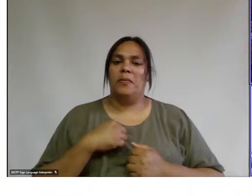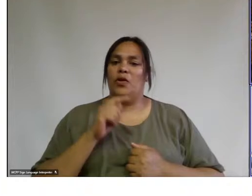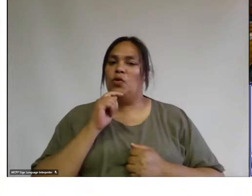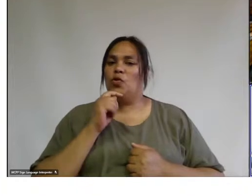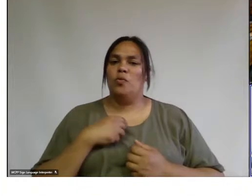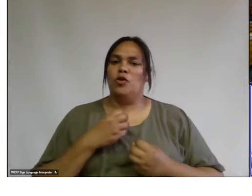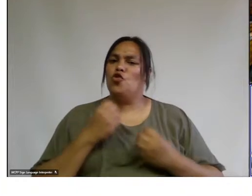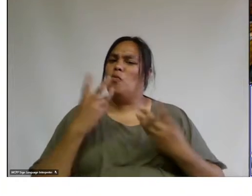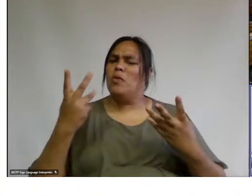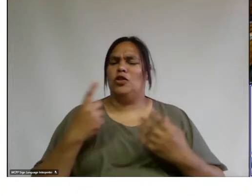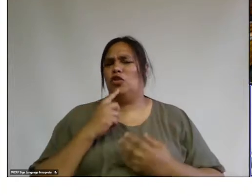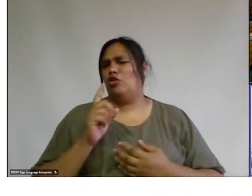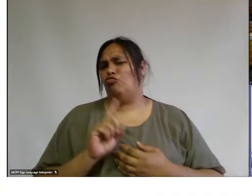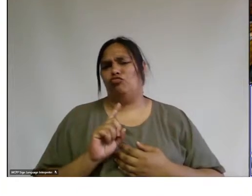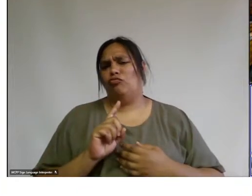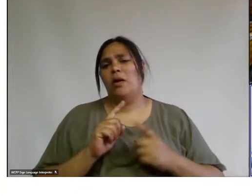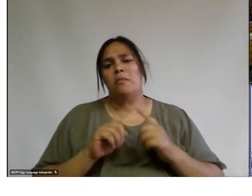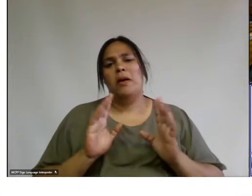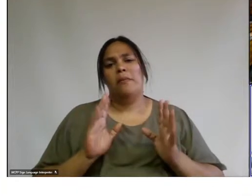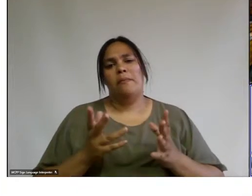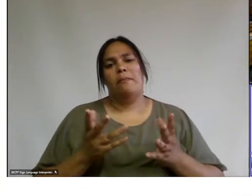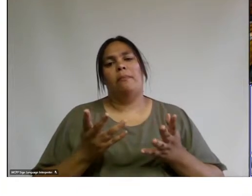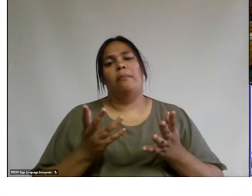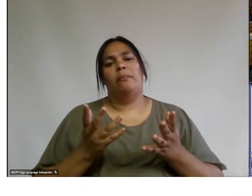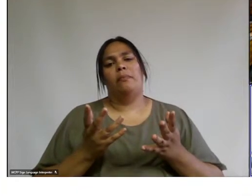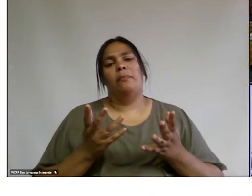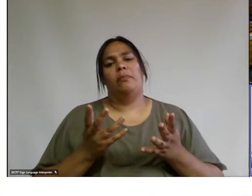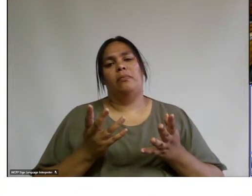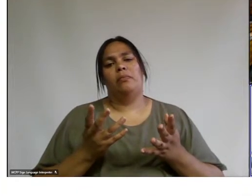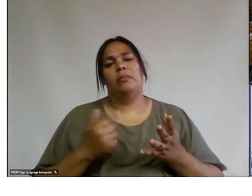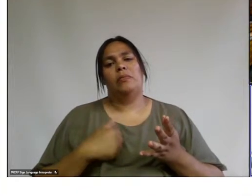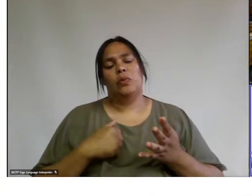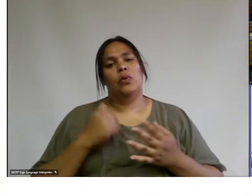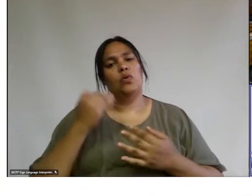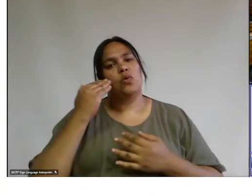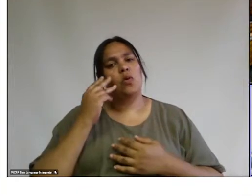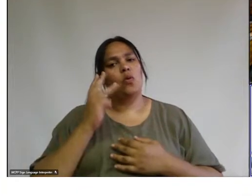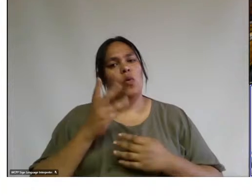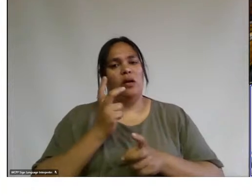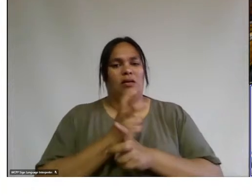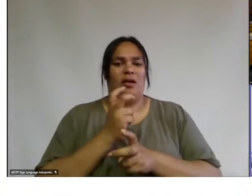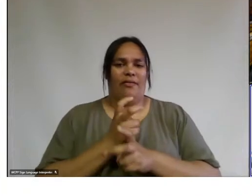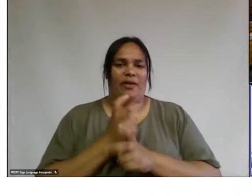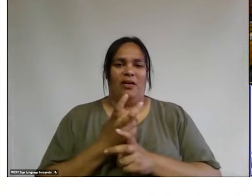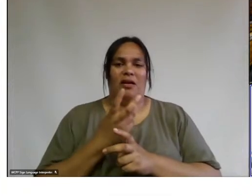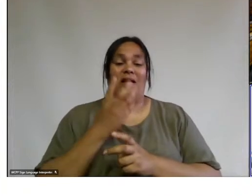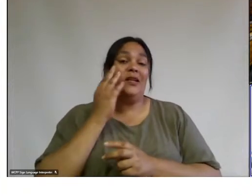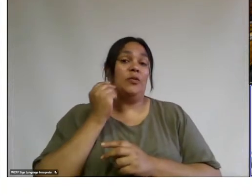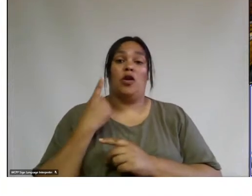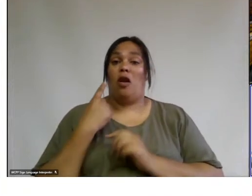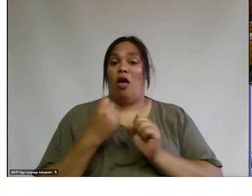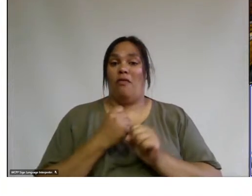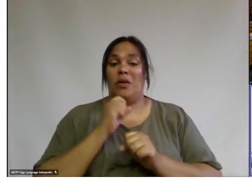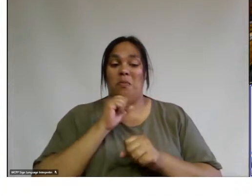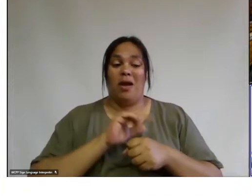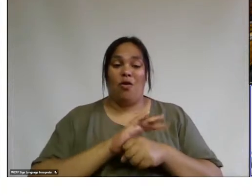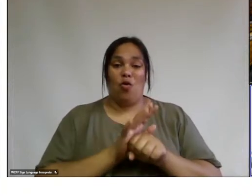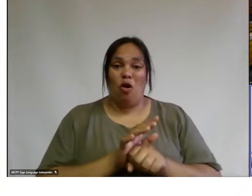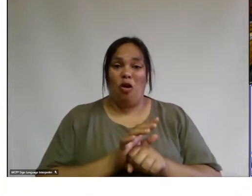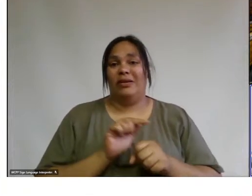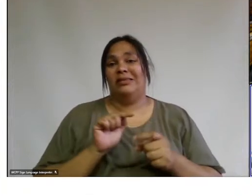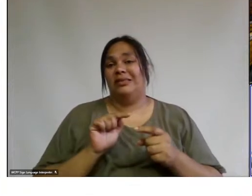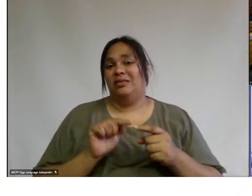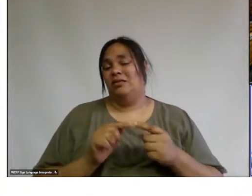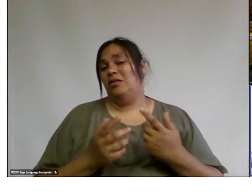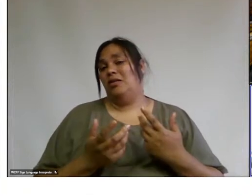say too much other than that I think we all know with the difficulty we had last year with COVID, it was